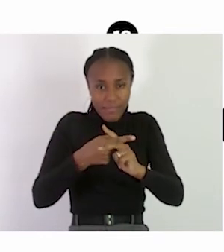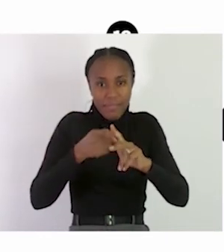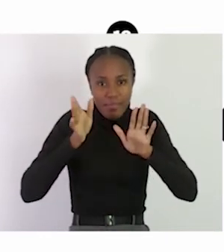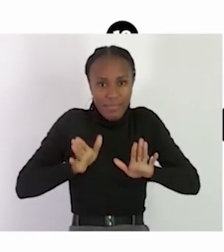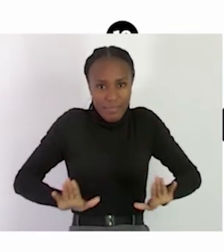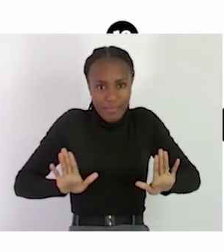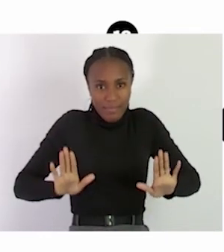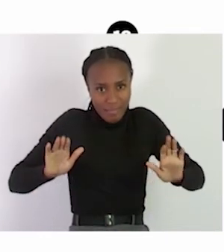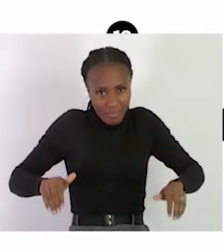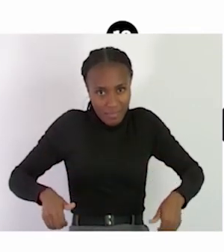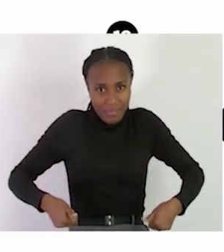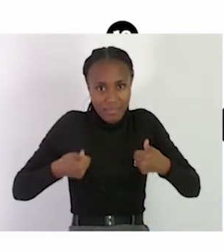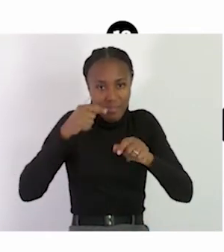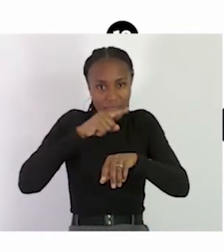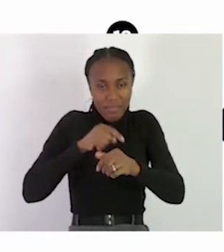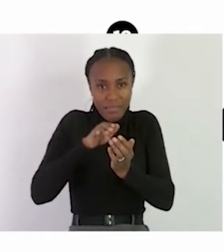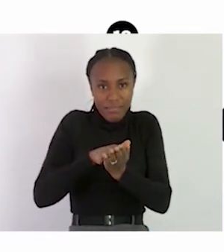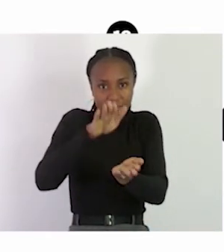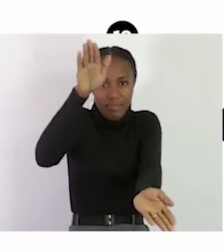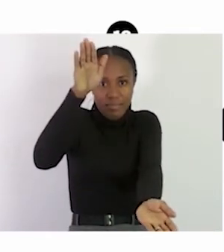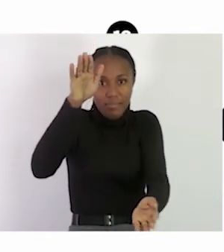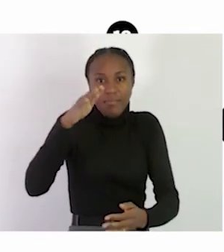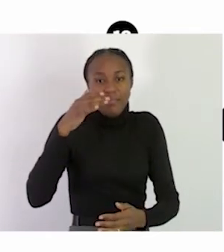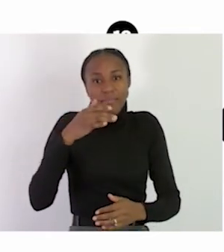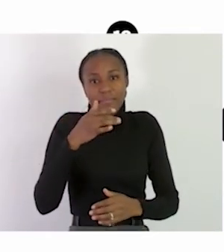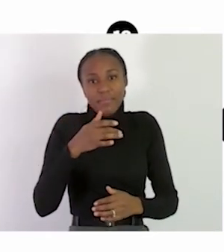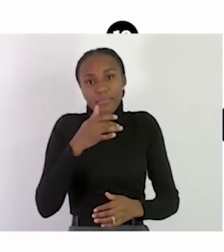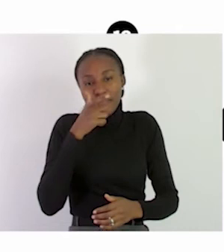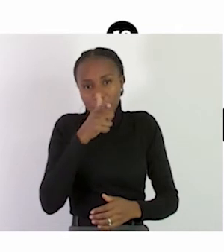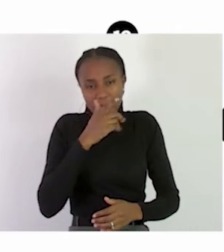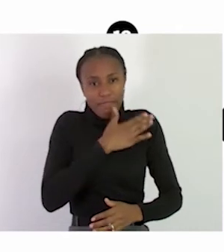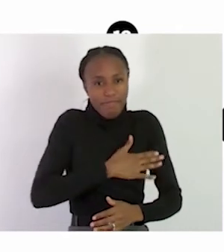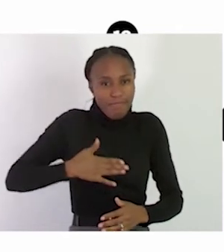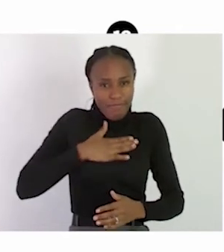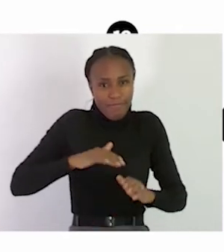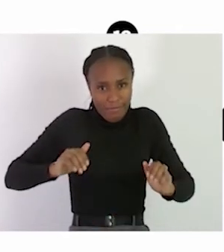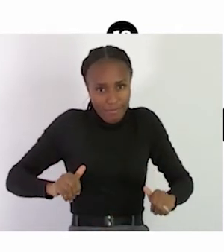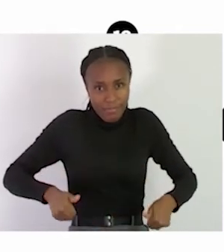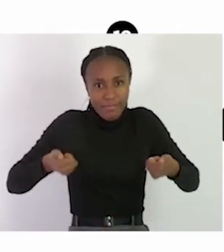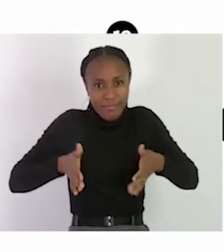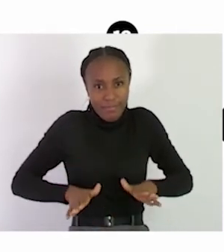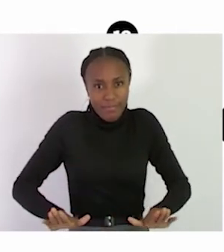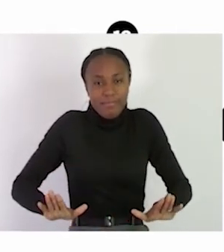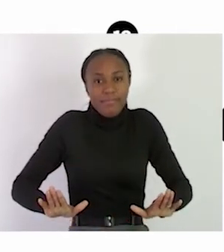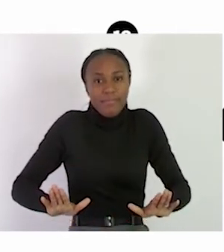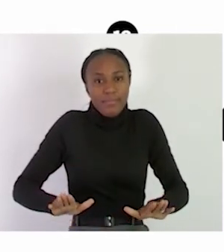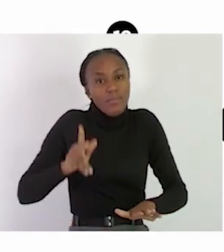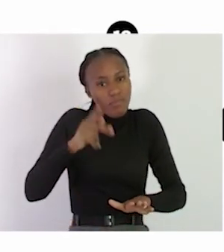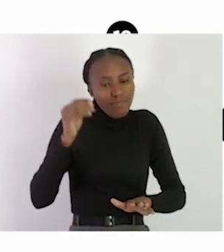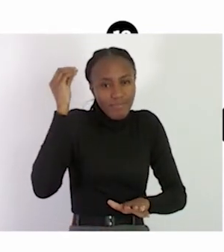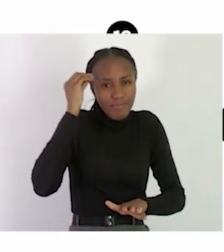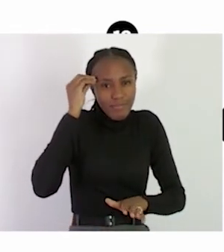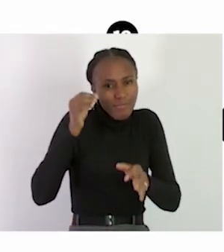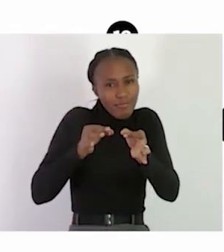during puberty and the sexual responses that are taking place in boys and girls during puberty. You should be able to